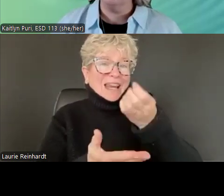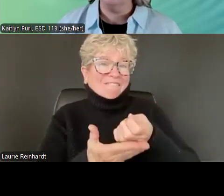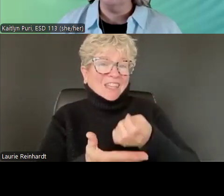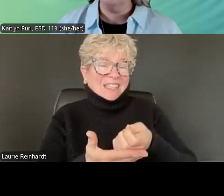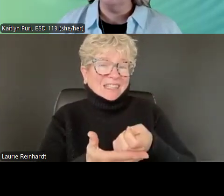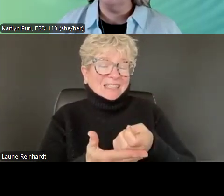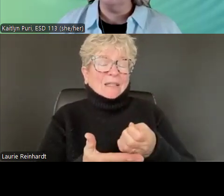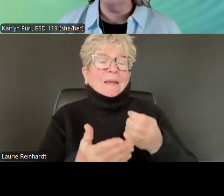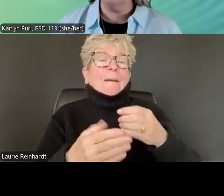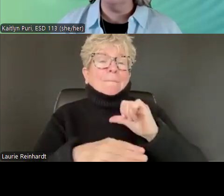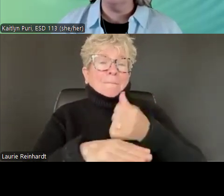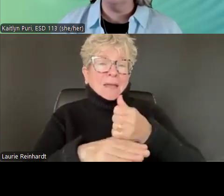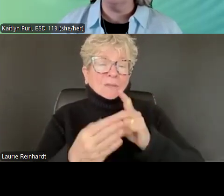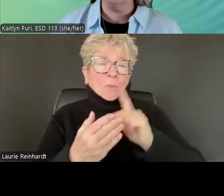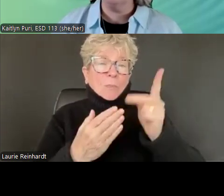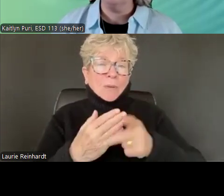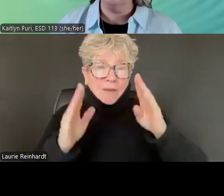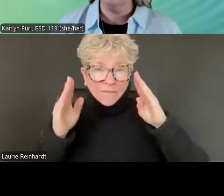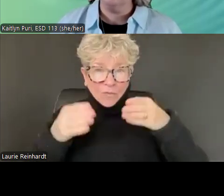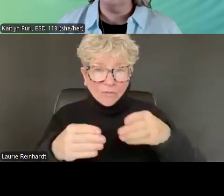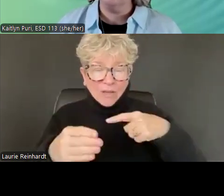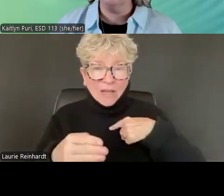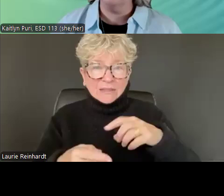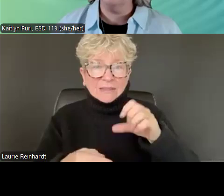focused specifically on substance use and mental health.